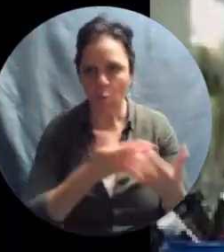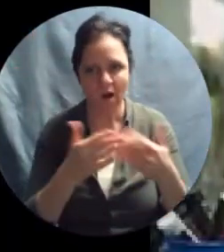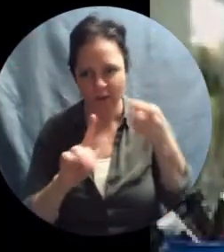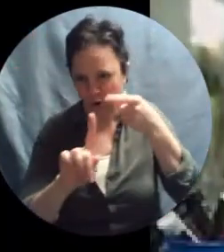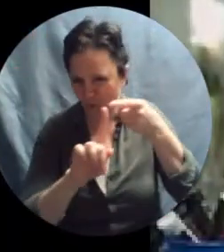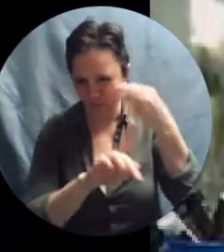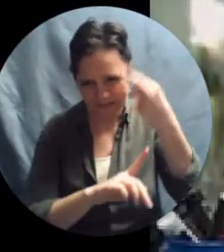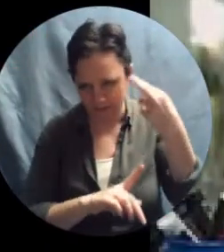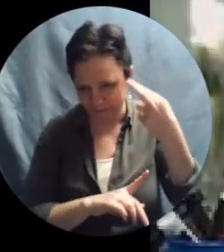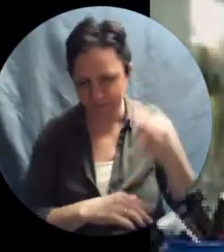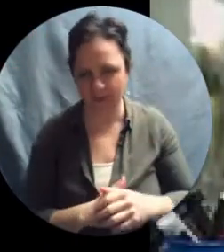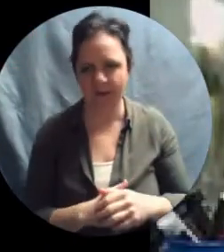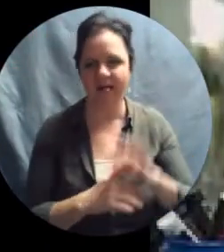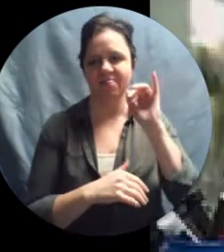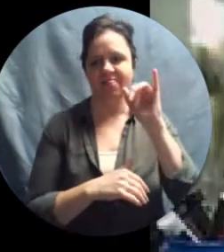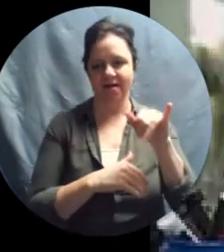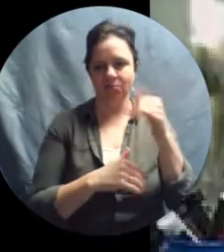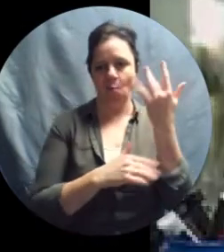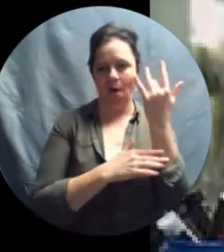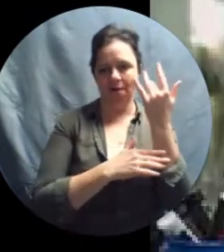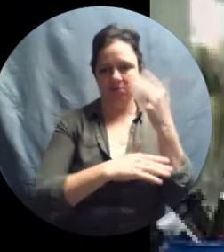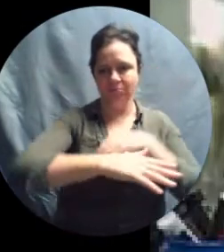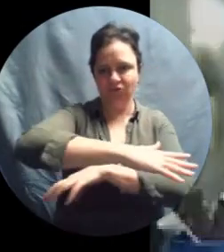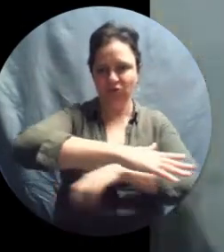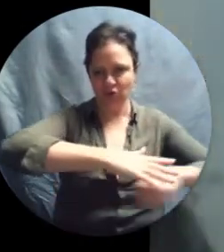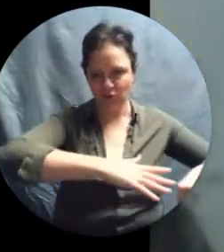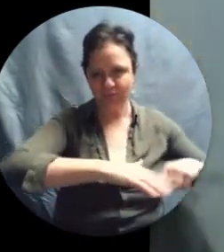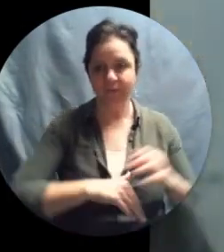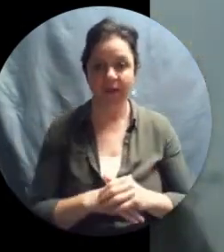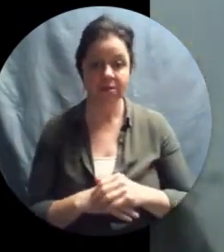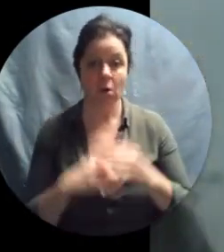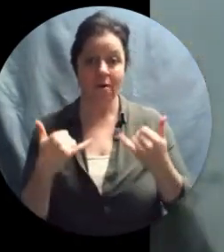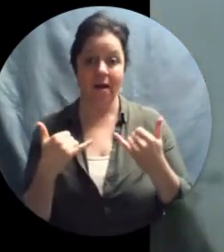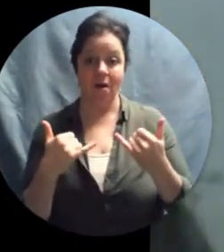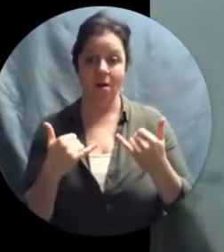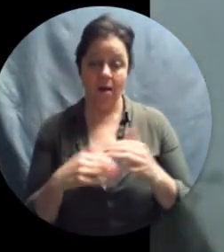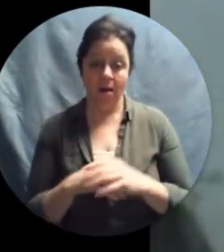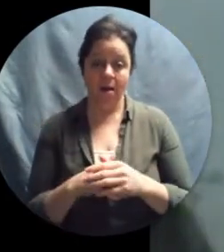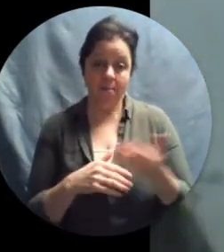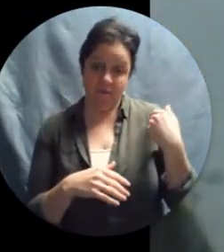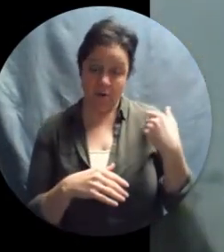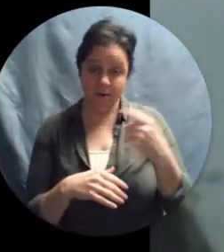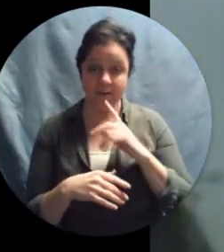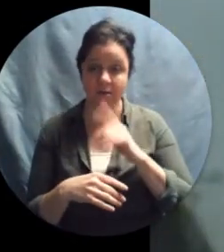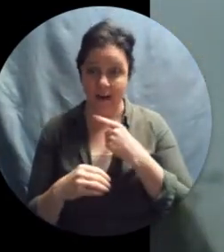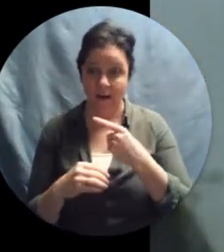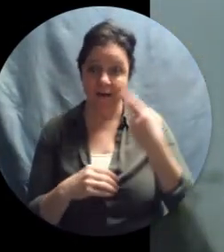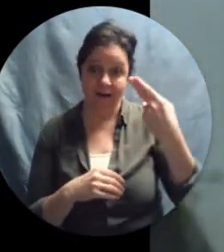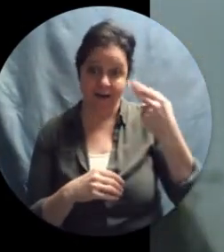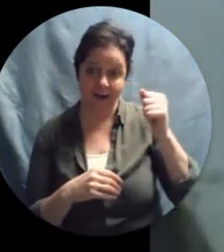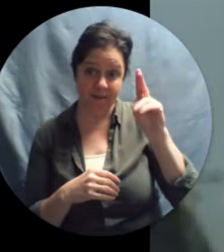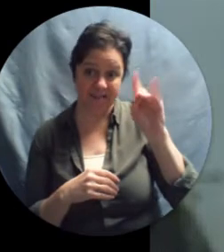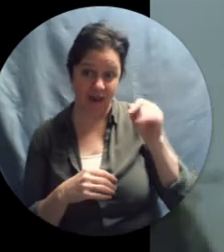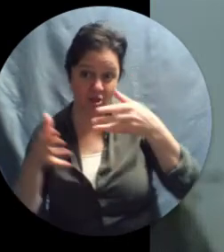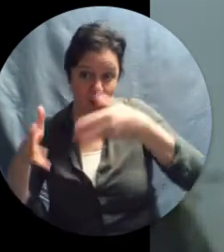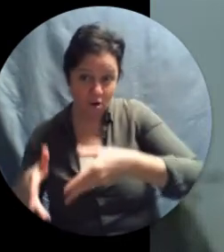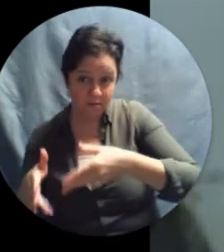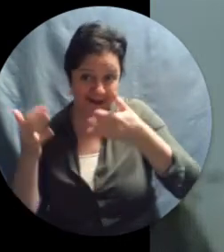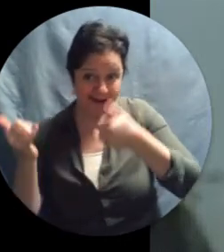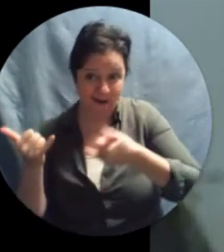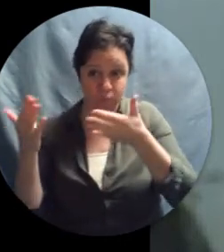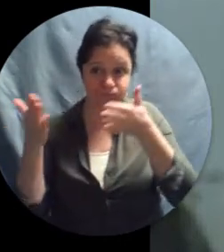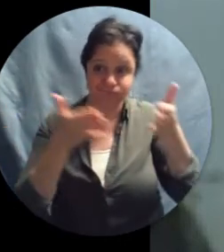loss. Now I want to kind of focus in on habitat fragmentation. And as I mentioned at the start, fragmentation results in pieces